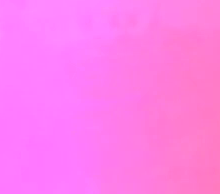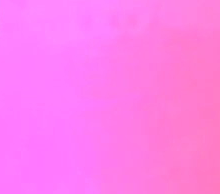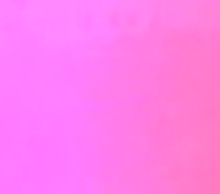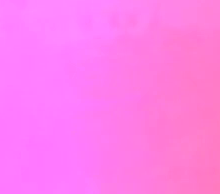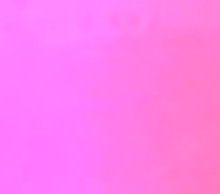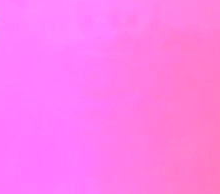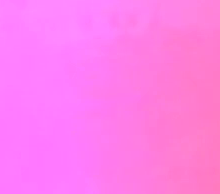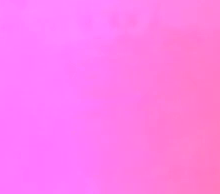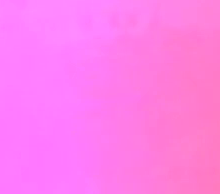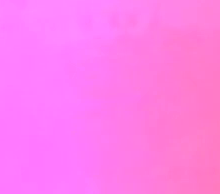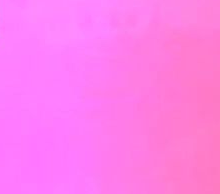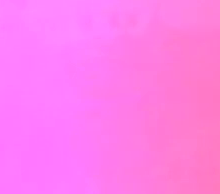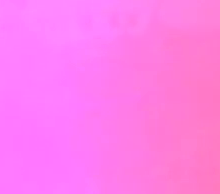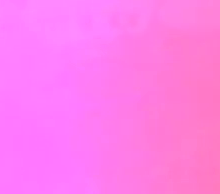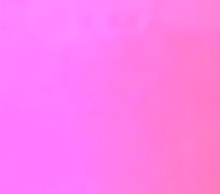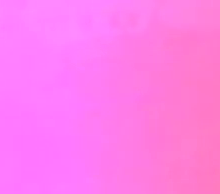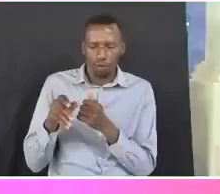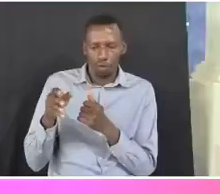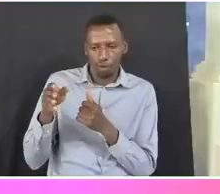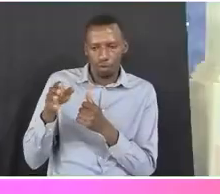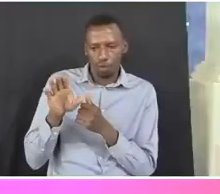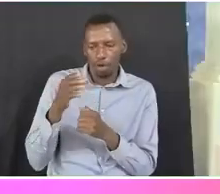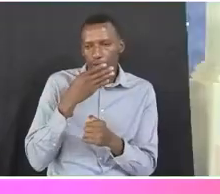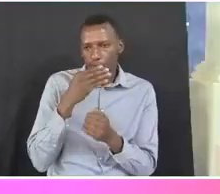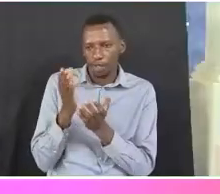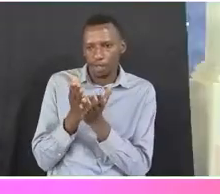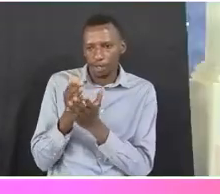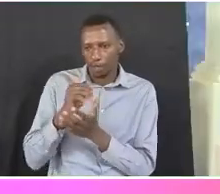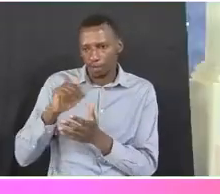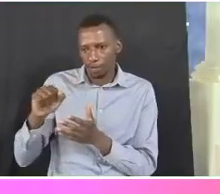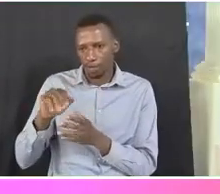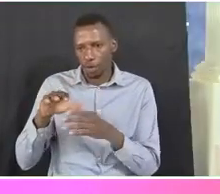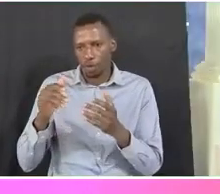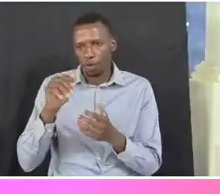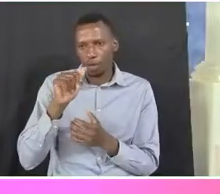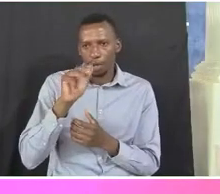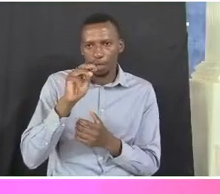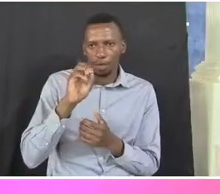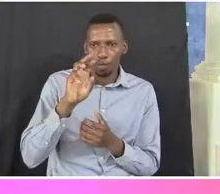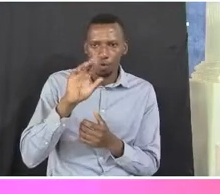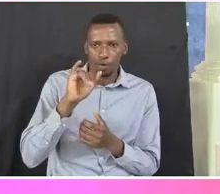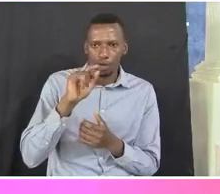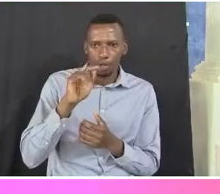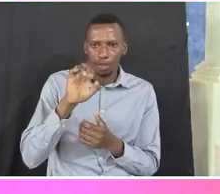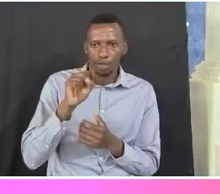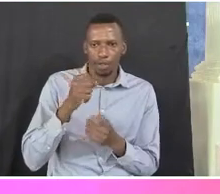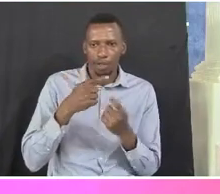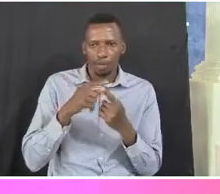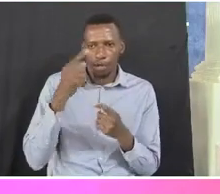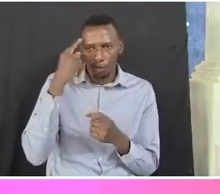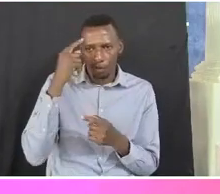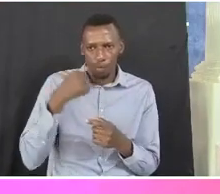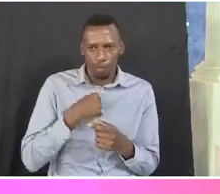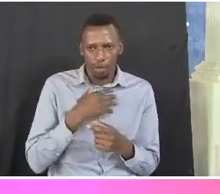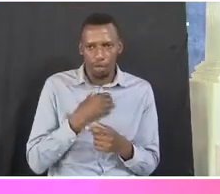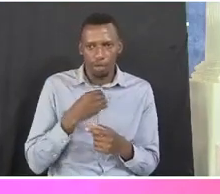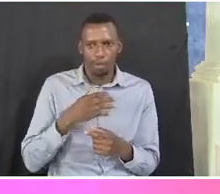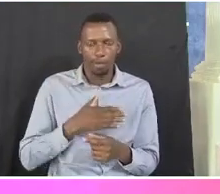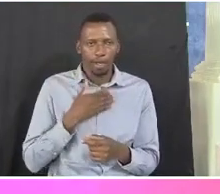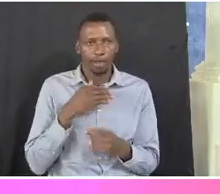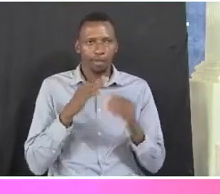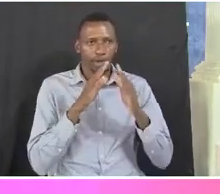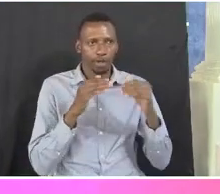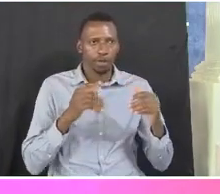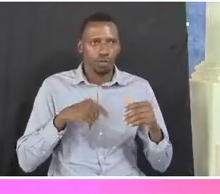other side or the gods of the Amorites in whose land you dwell. But as for me and my house, Joshua declared,